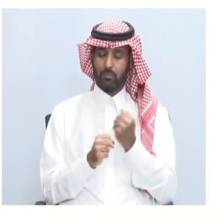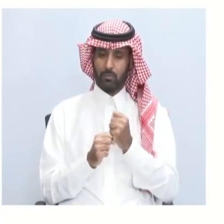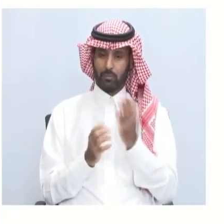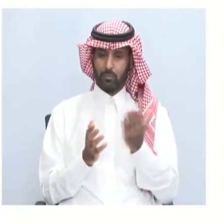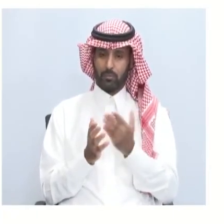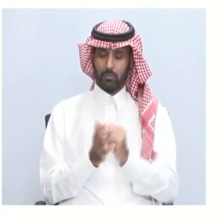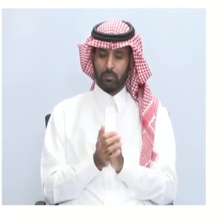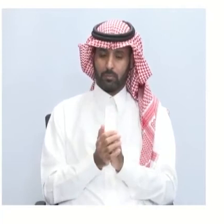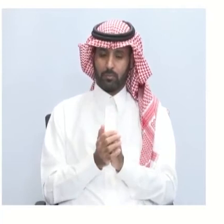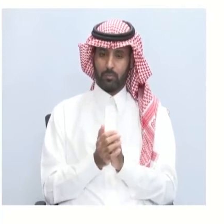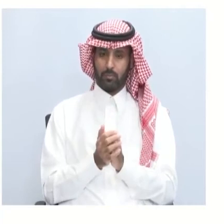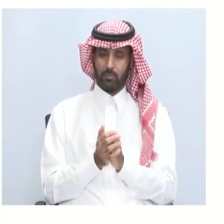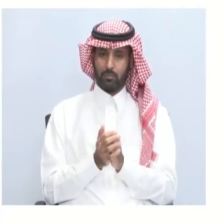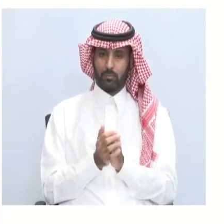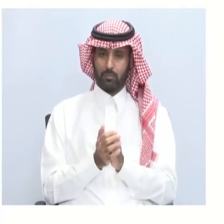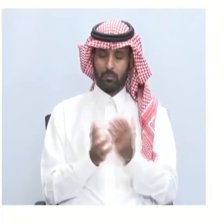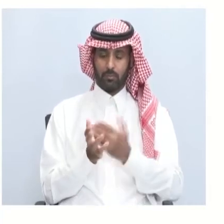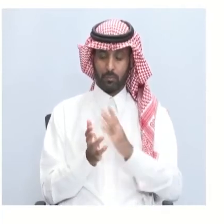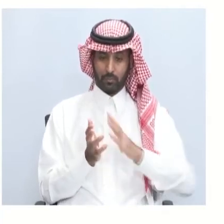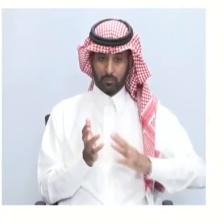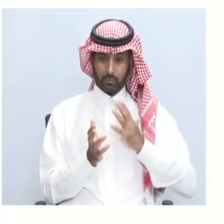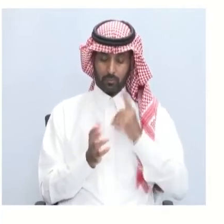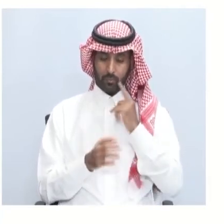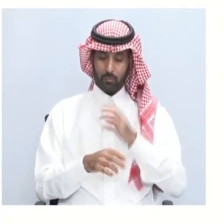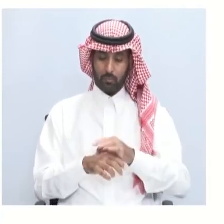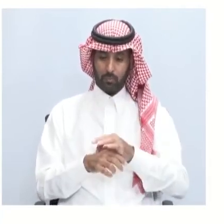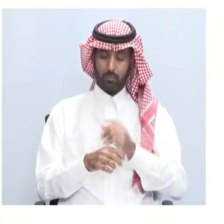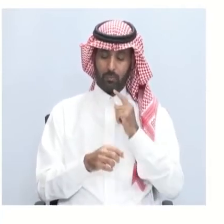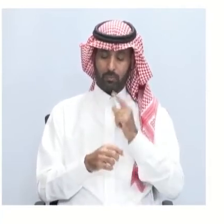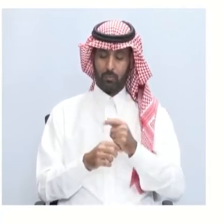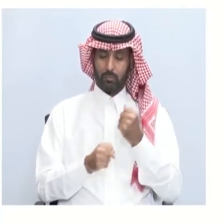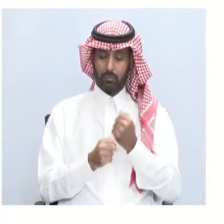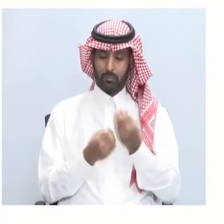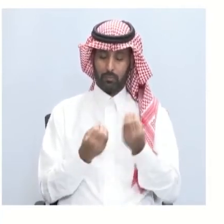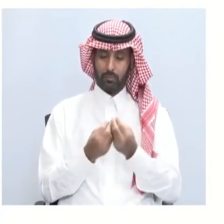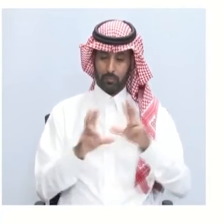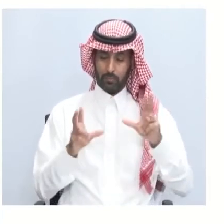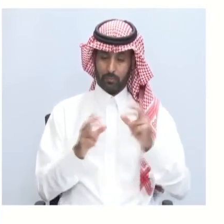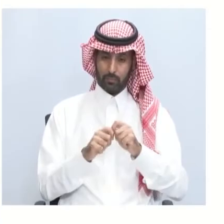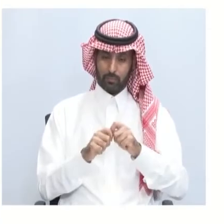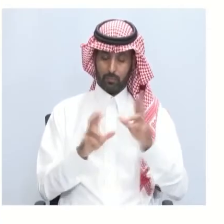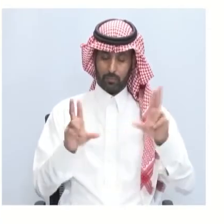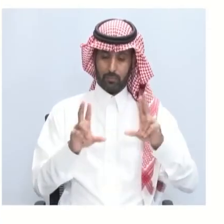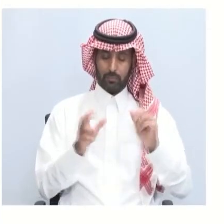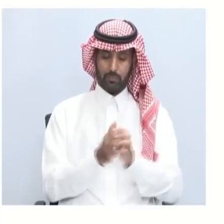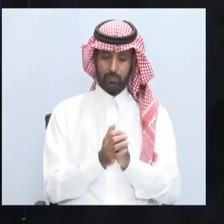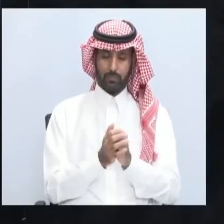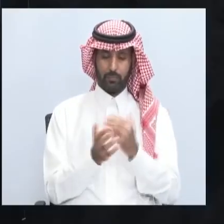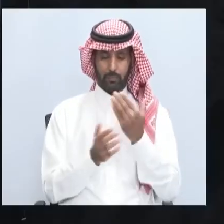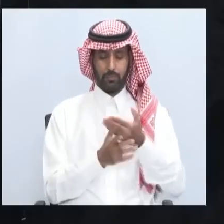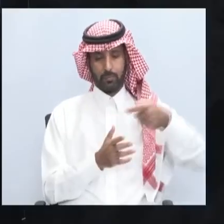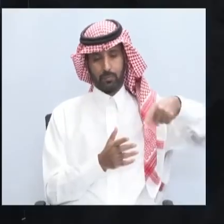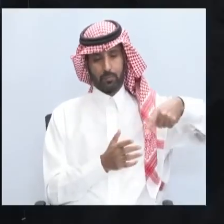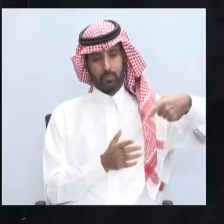the television industry. So wealthy is the equivalent for the word prosperous. So prosperous is